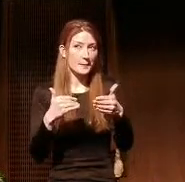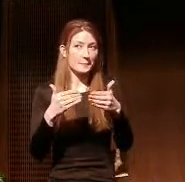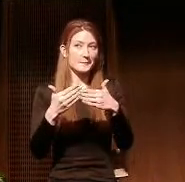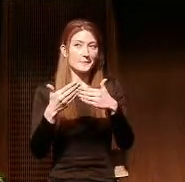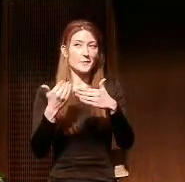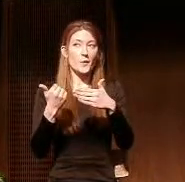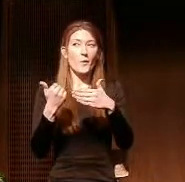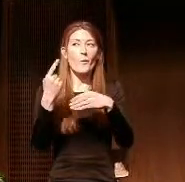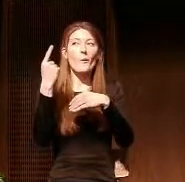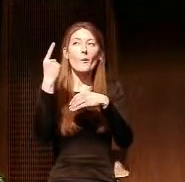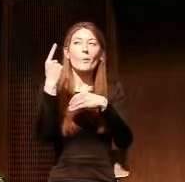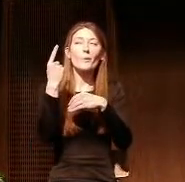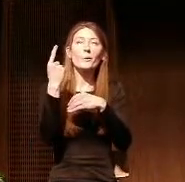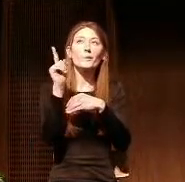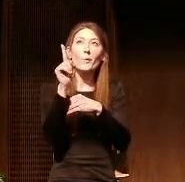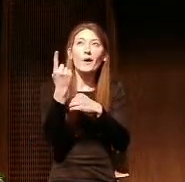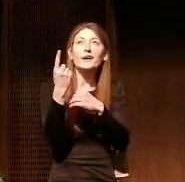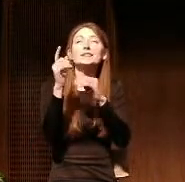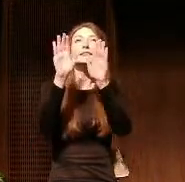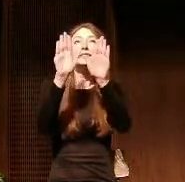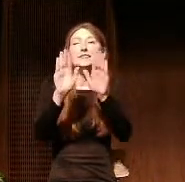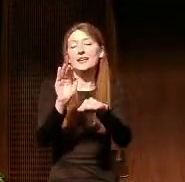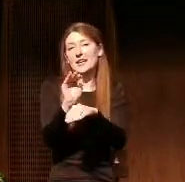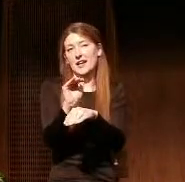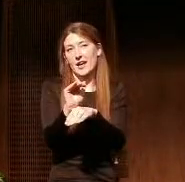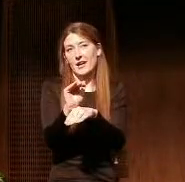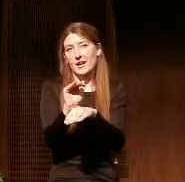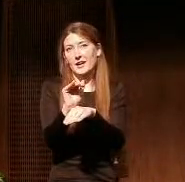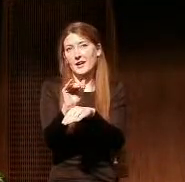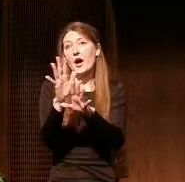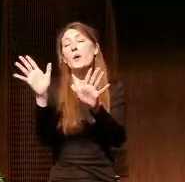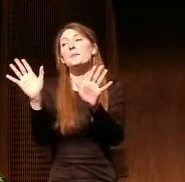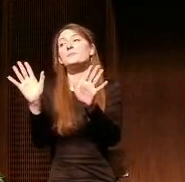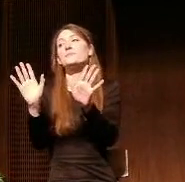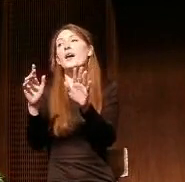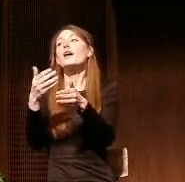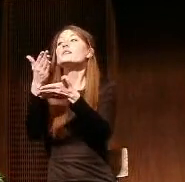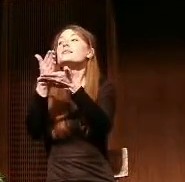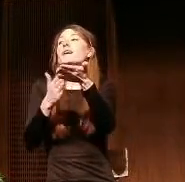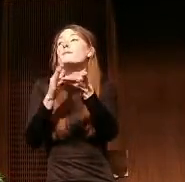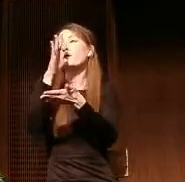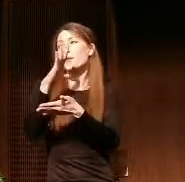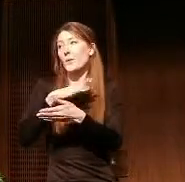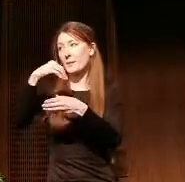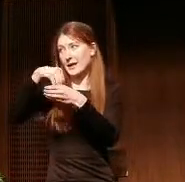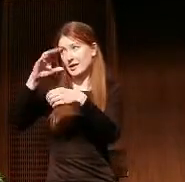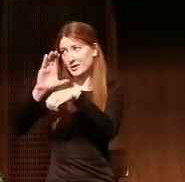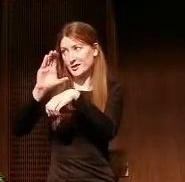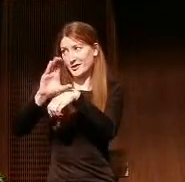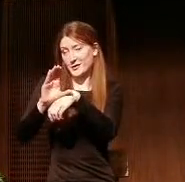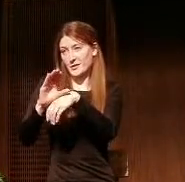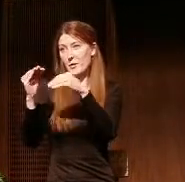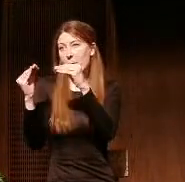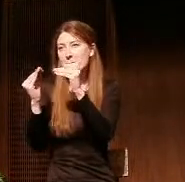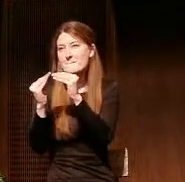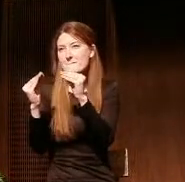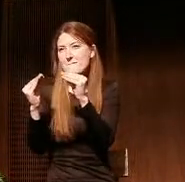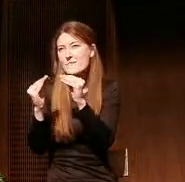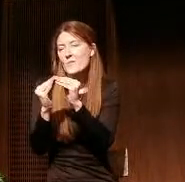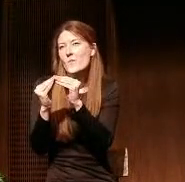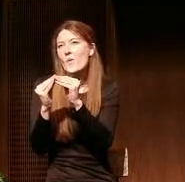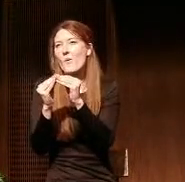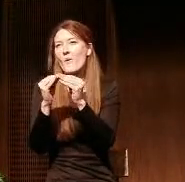before one Sunday night. And by the way, some of the ladies in this congregation that are more intuitive